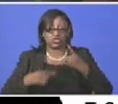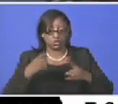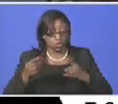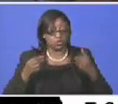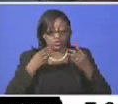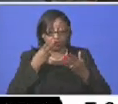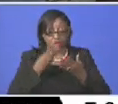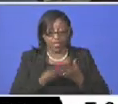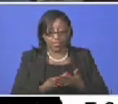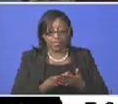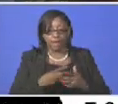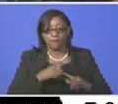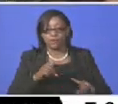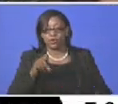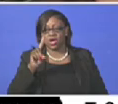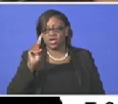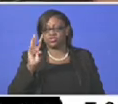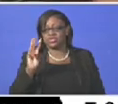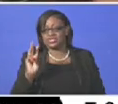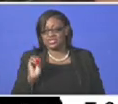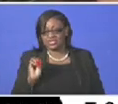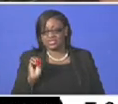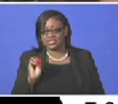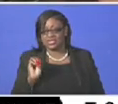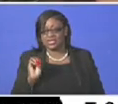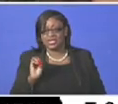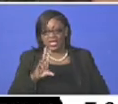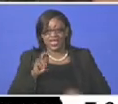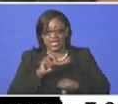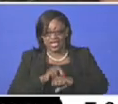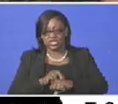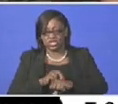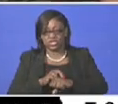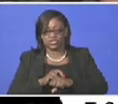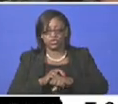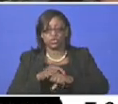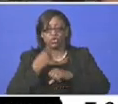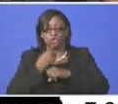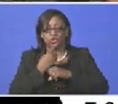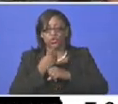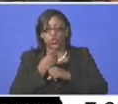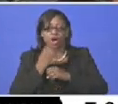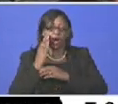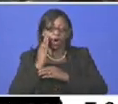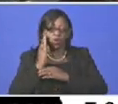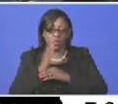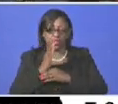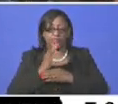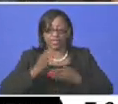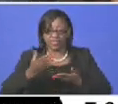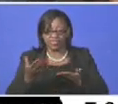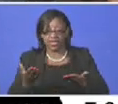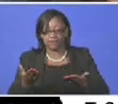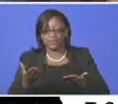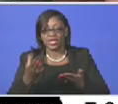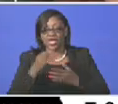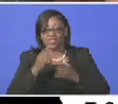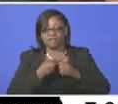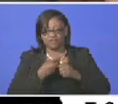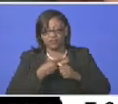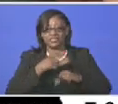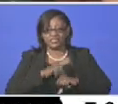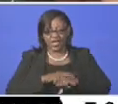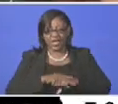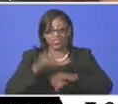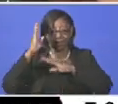It's over 160 odd nations that are participating, and the Bahamas being the first time being